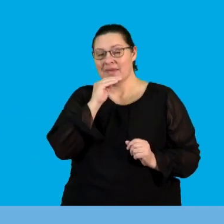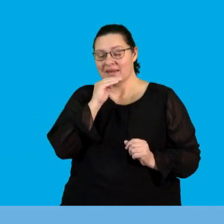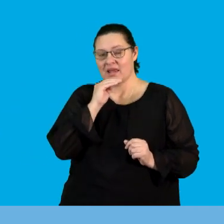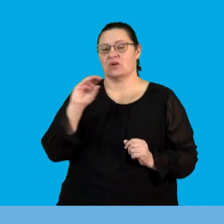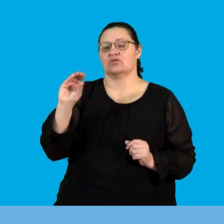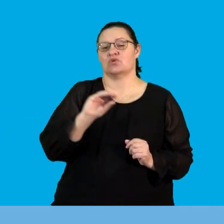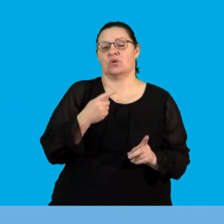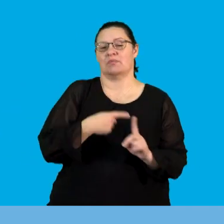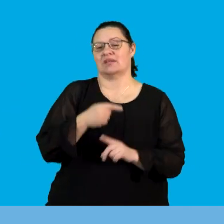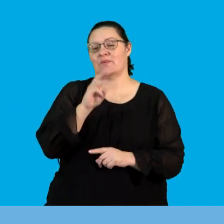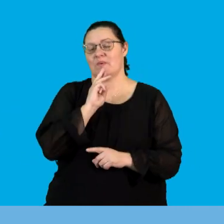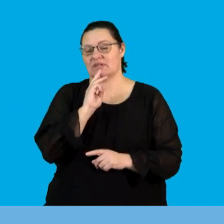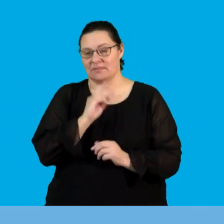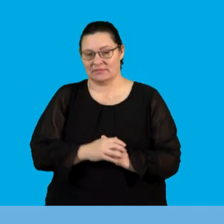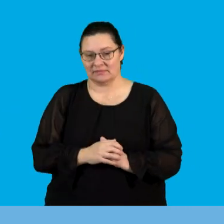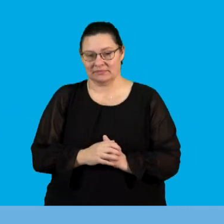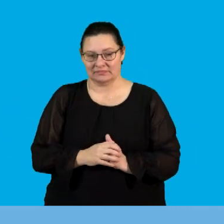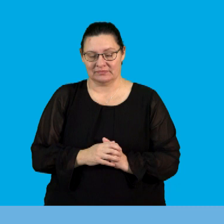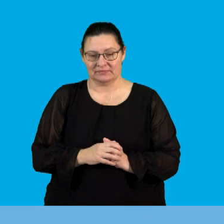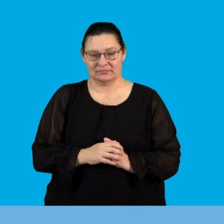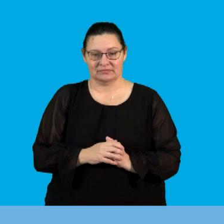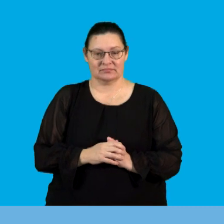that means a salt and water